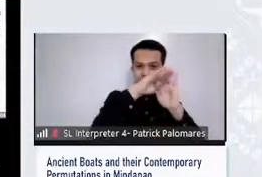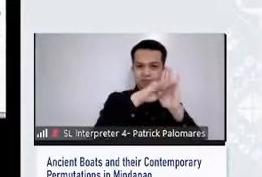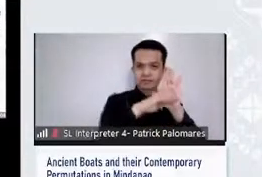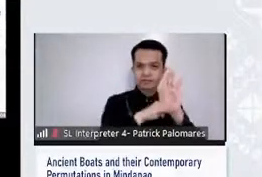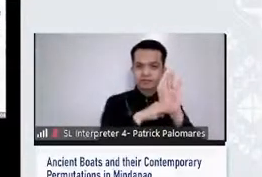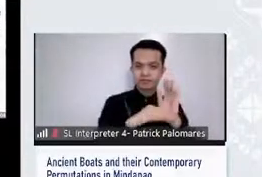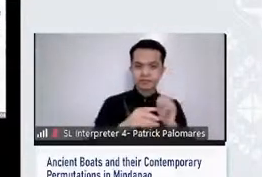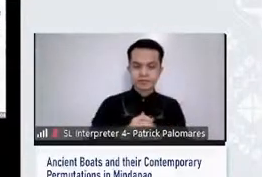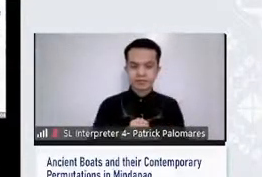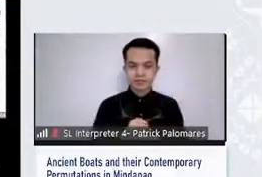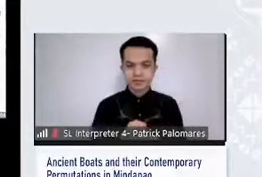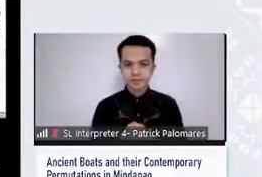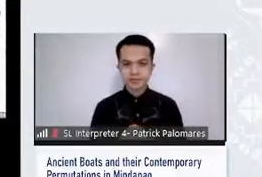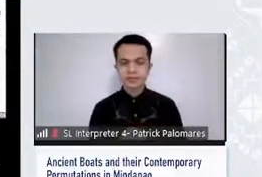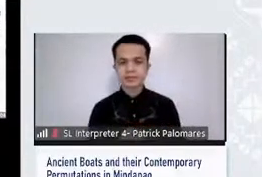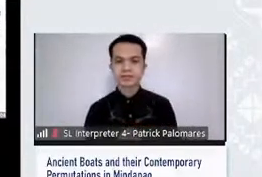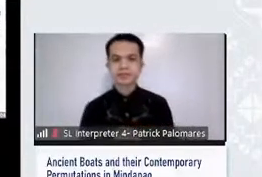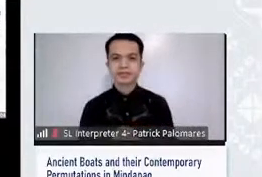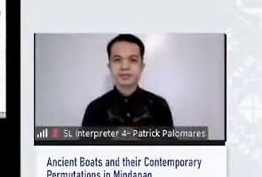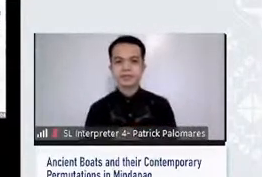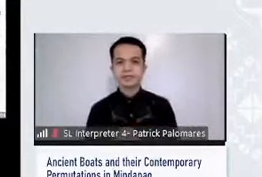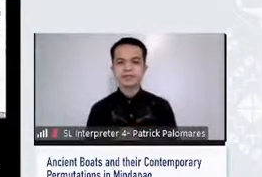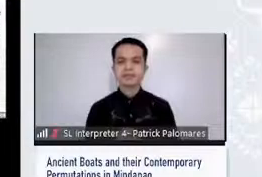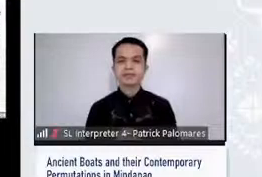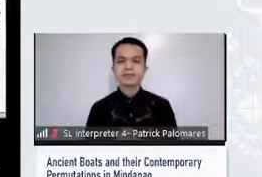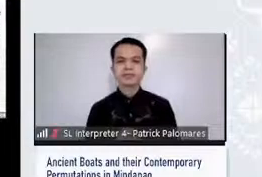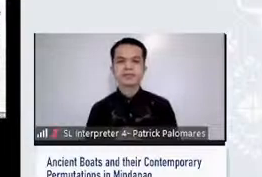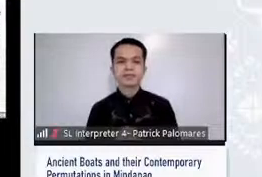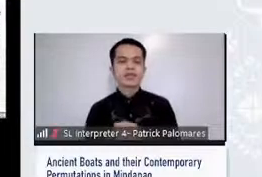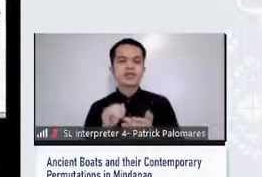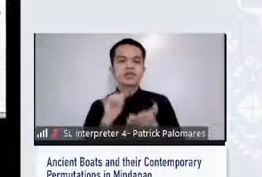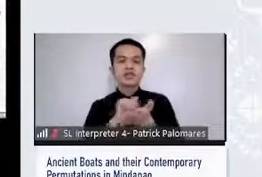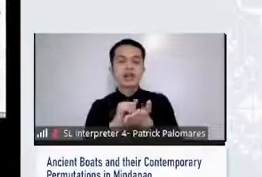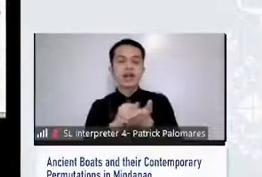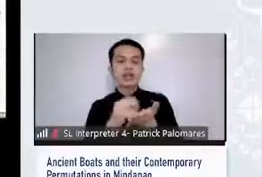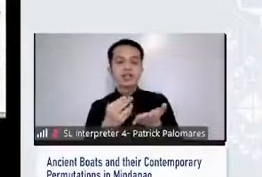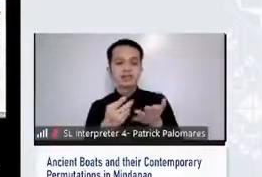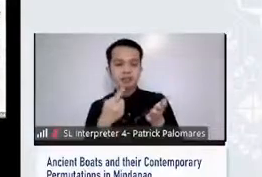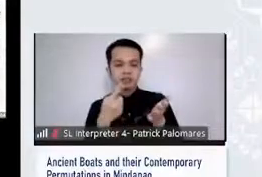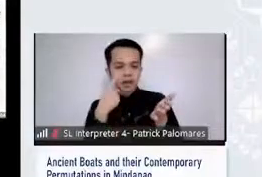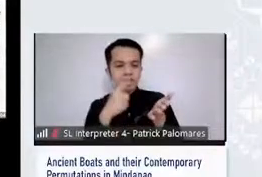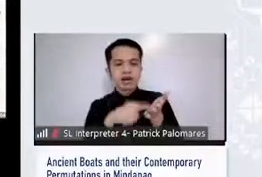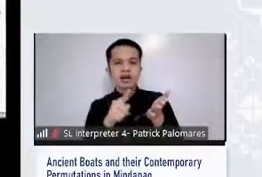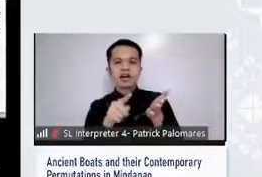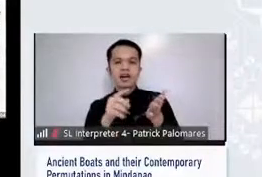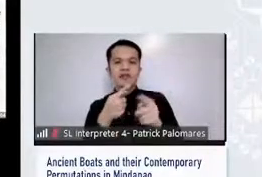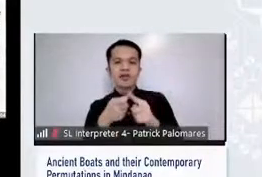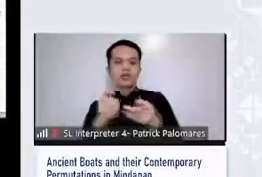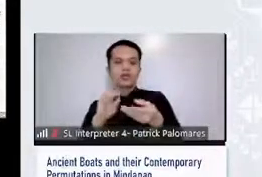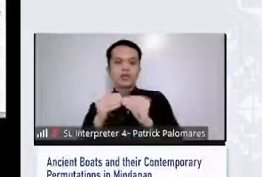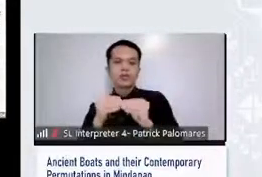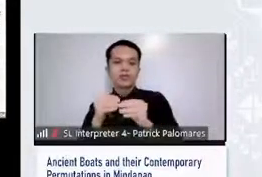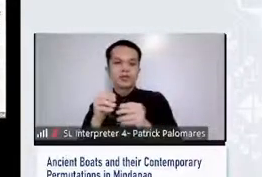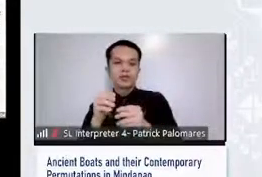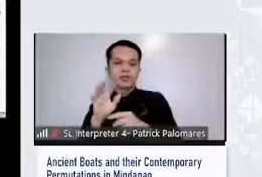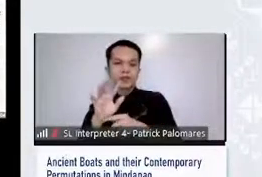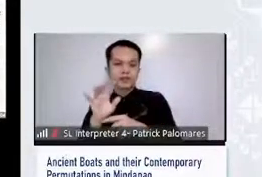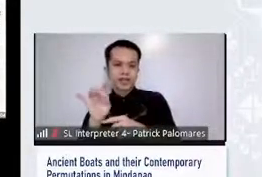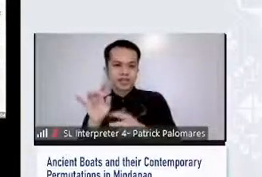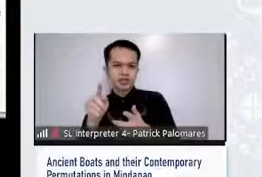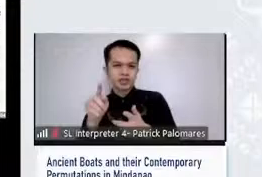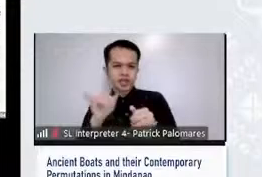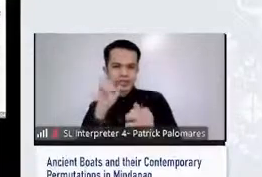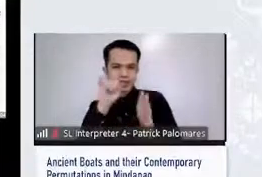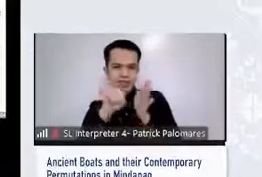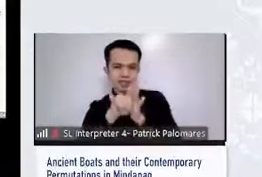This confirms the original boat 5 date. Wood samples were also identified, revealing that the boats were made from a